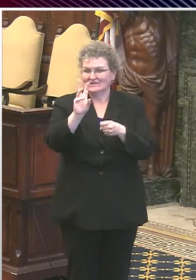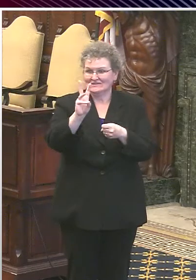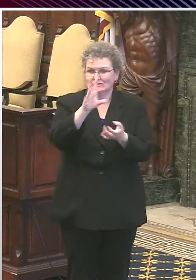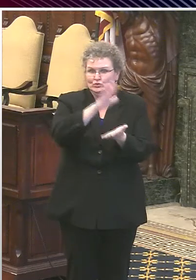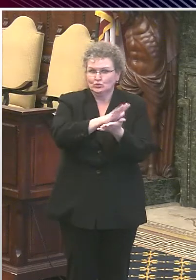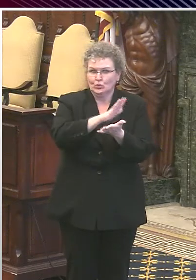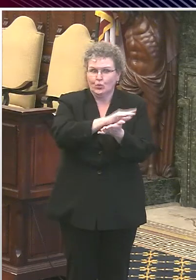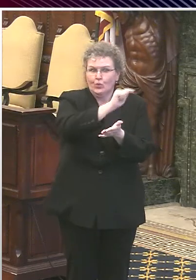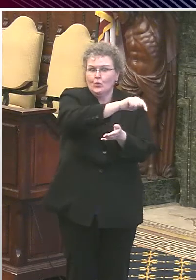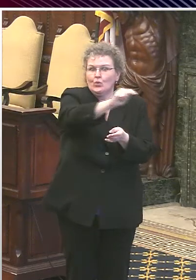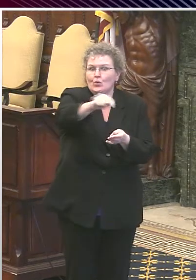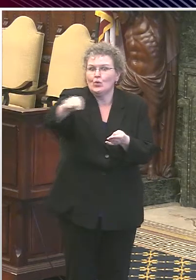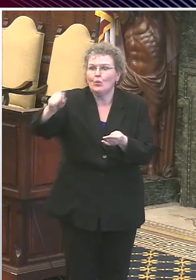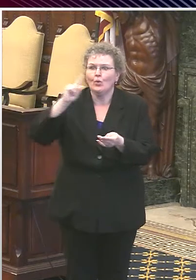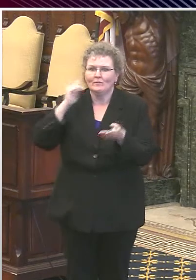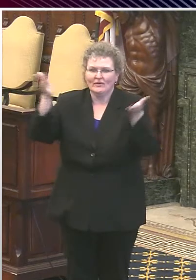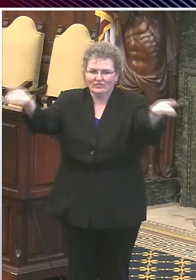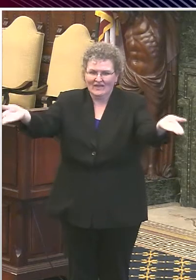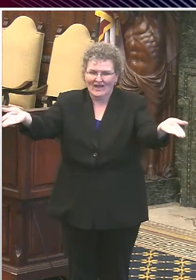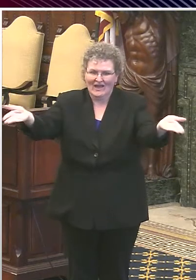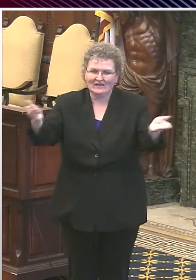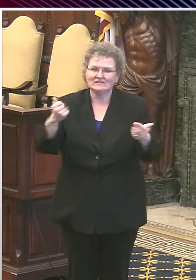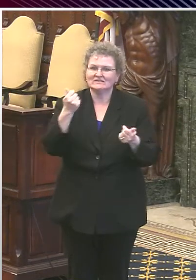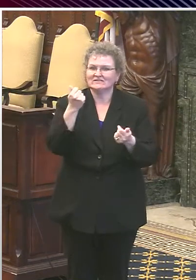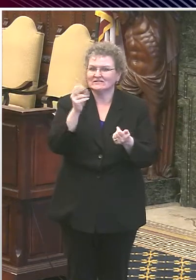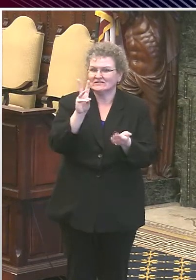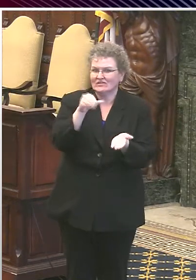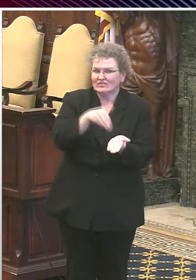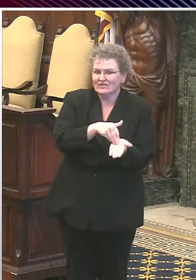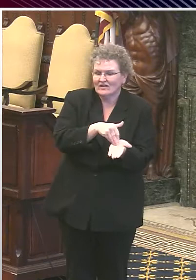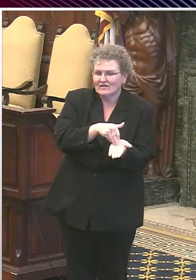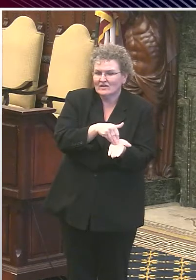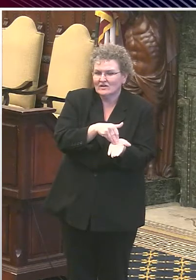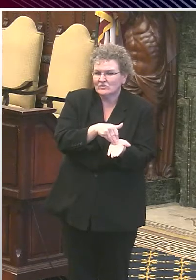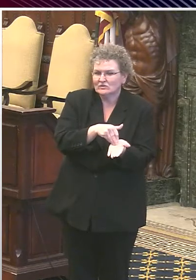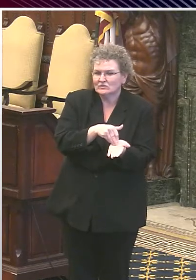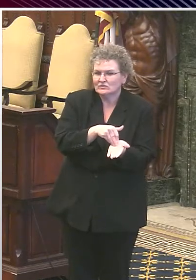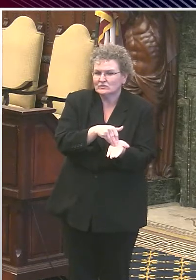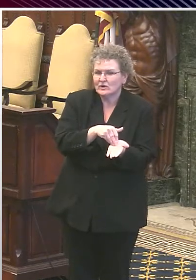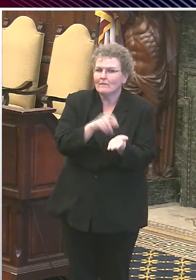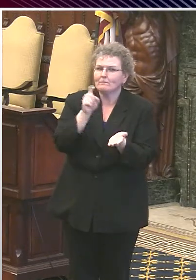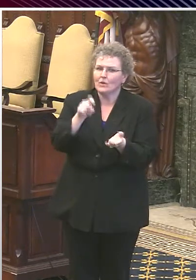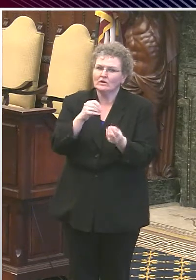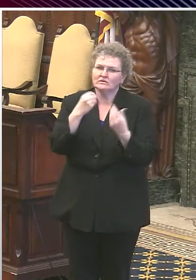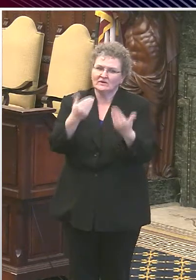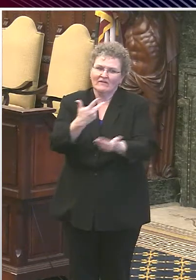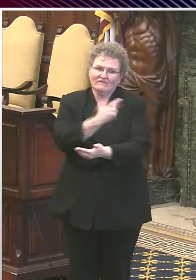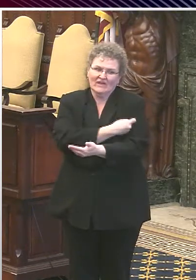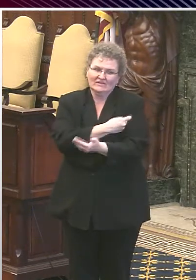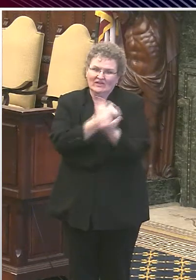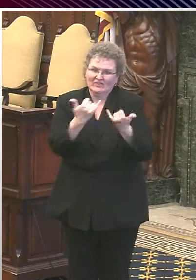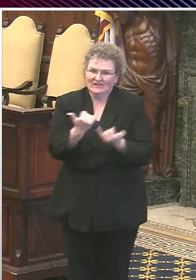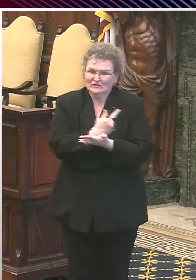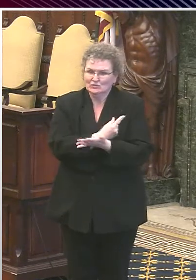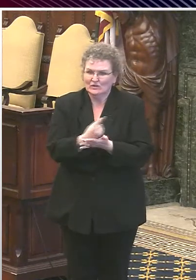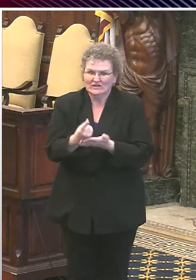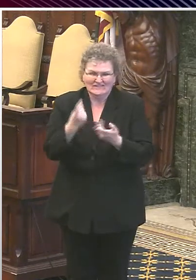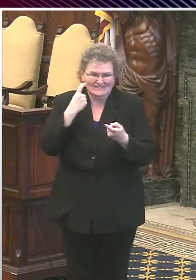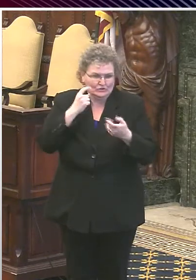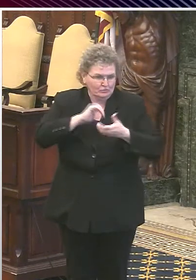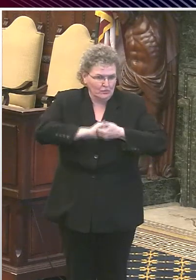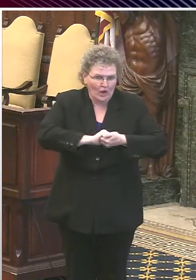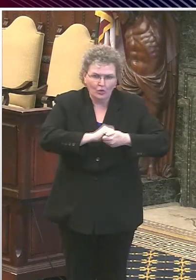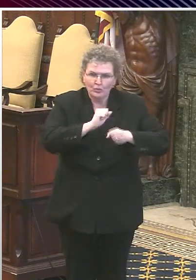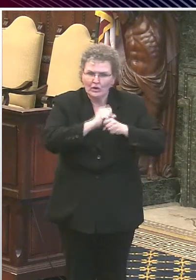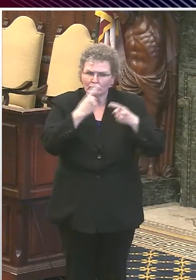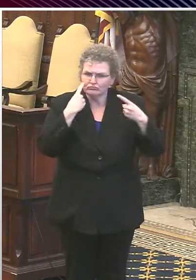to that. So far, there are 16,000 people who meet this definition who have scheduled appointments. So that's moving along quite well.